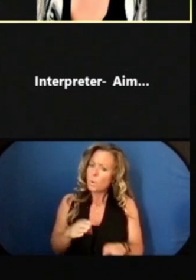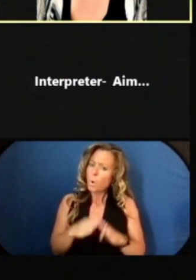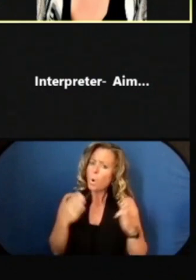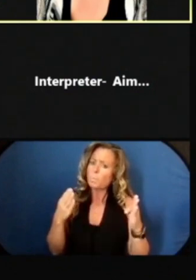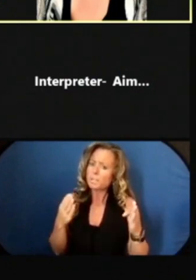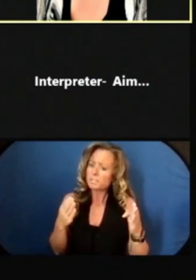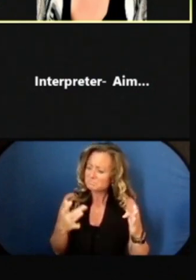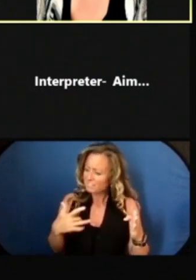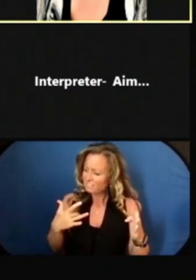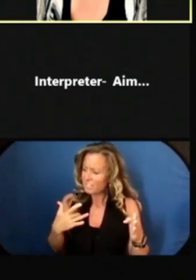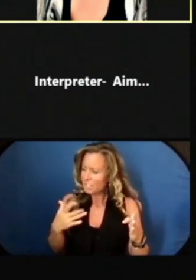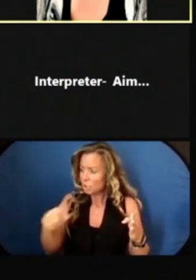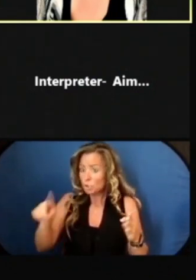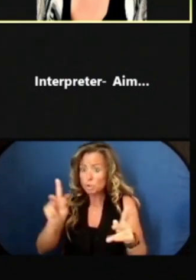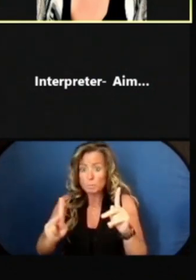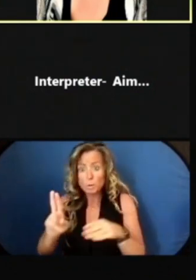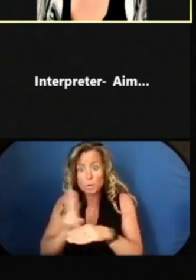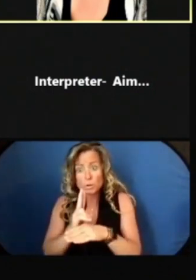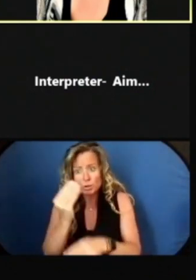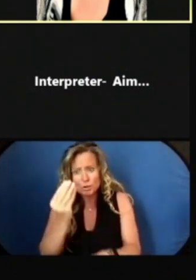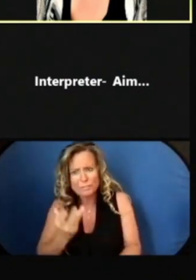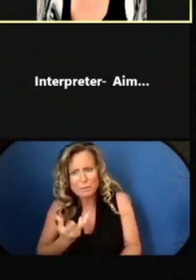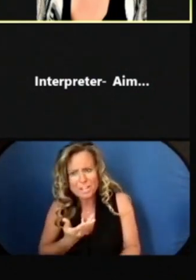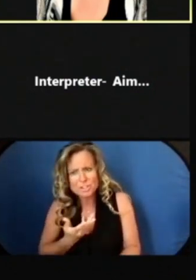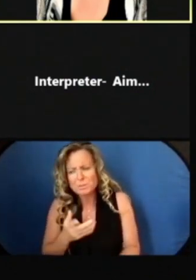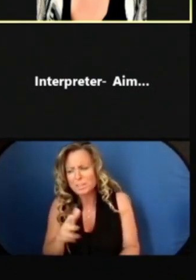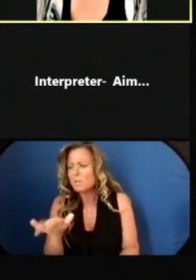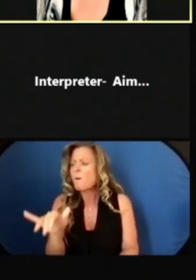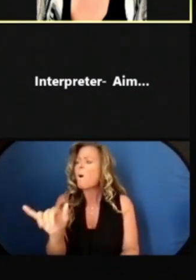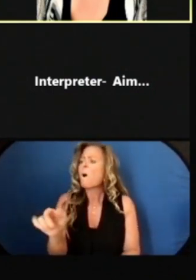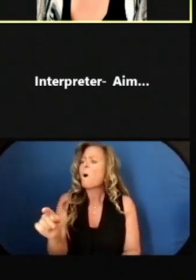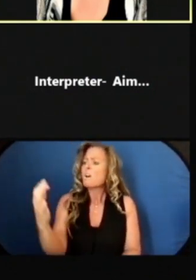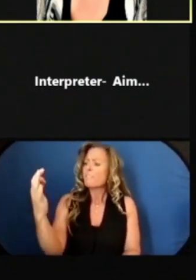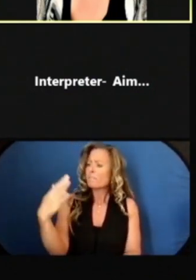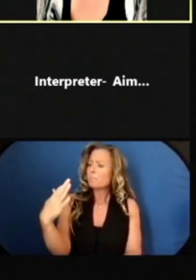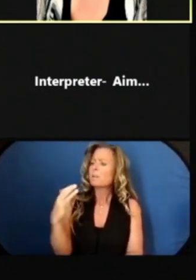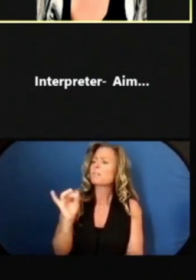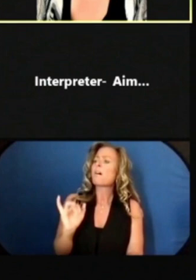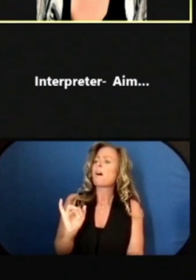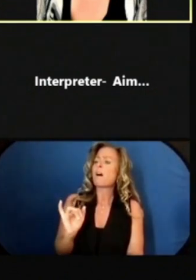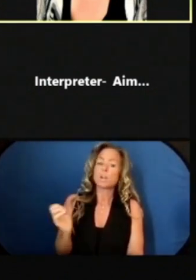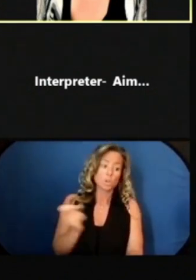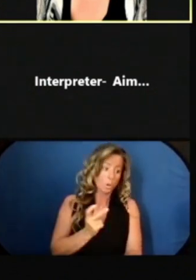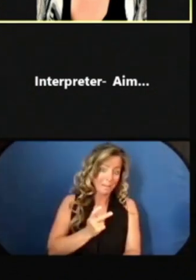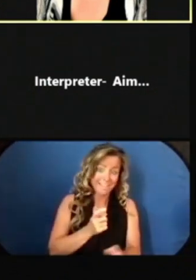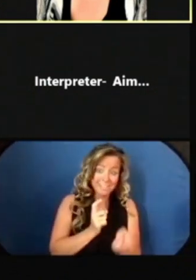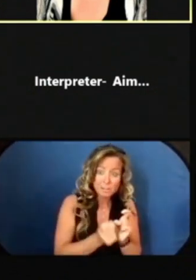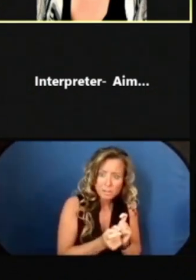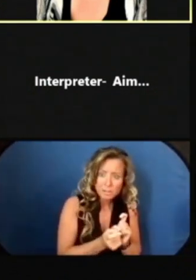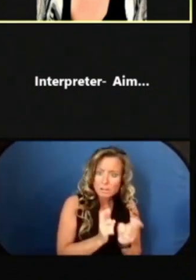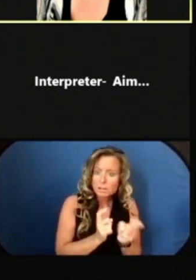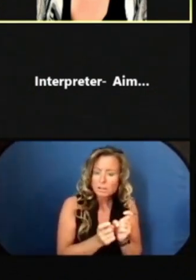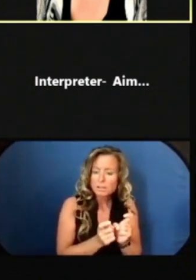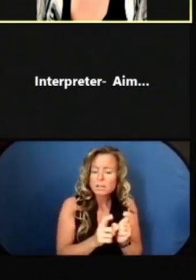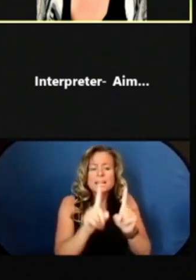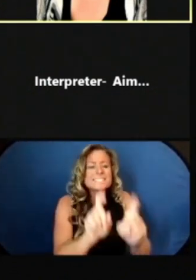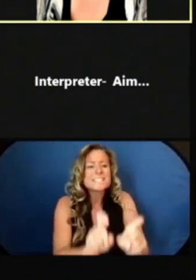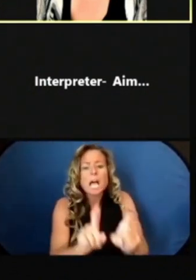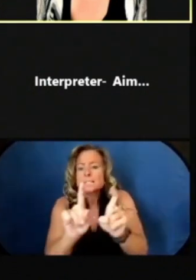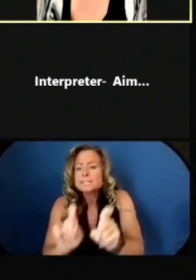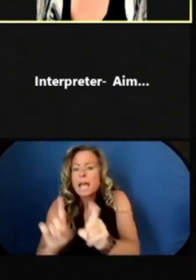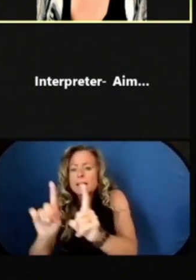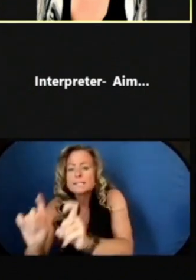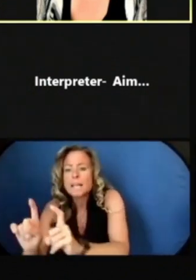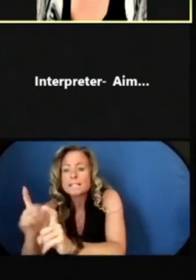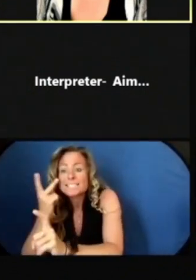people who are using your materials and take their feedback to heart. Test it at different points in